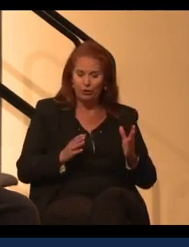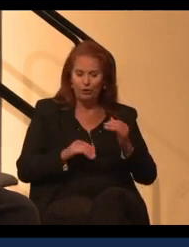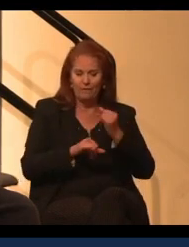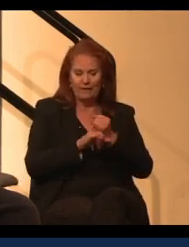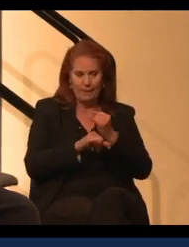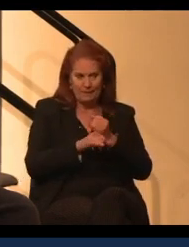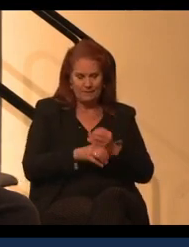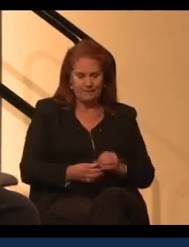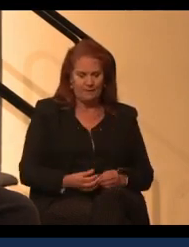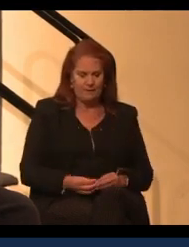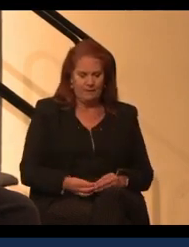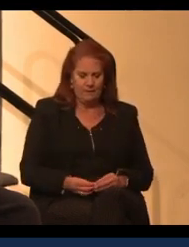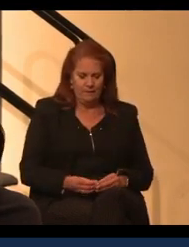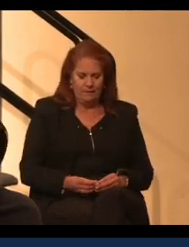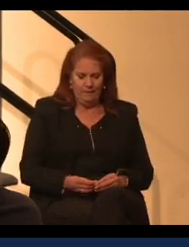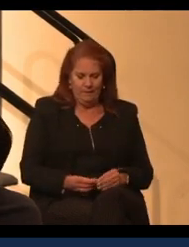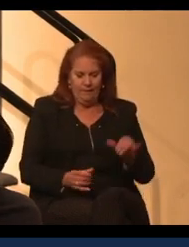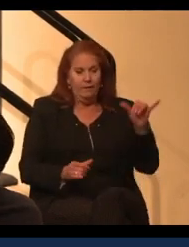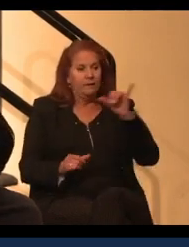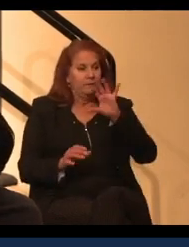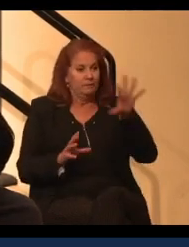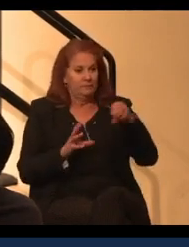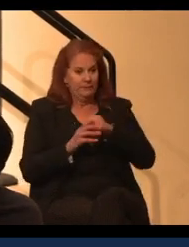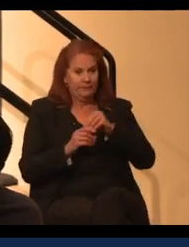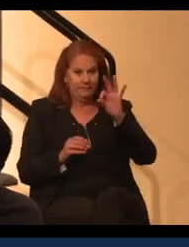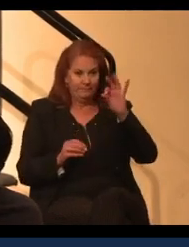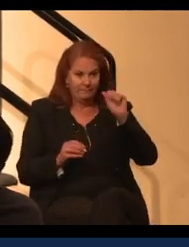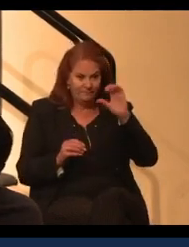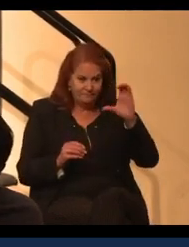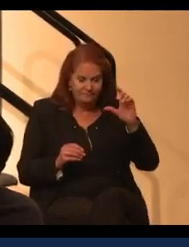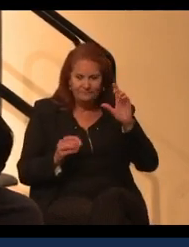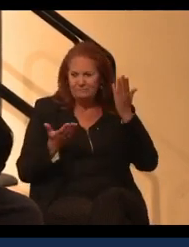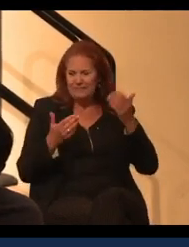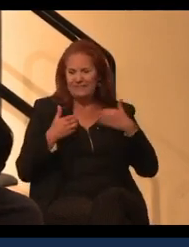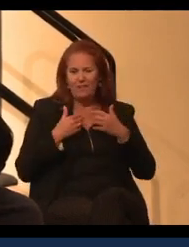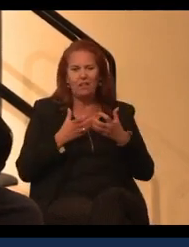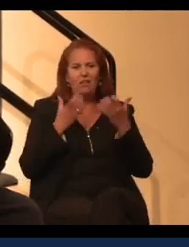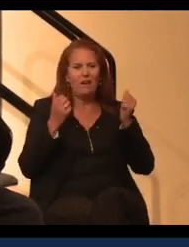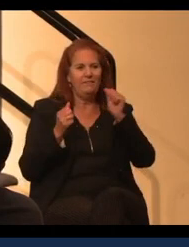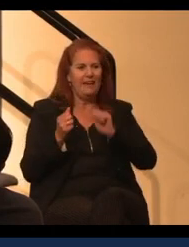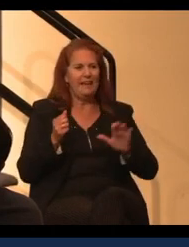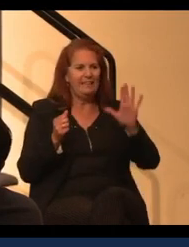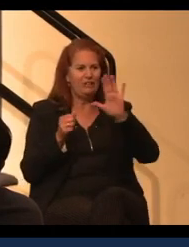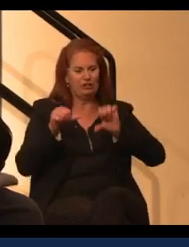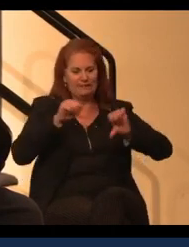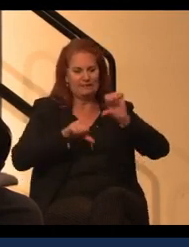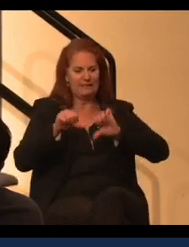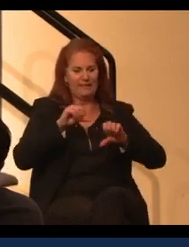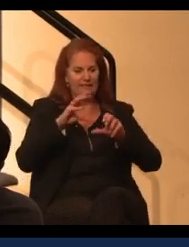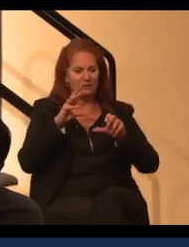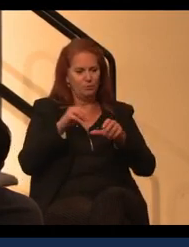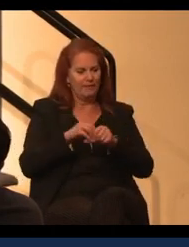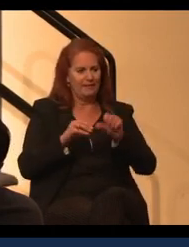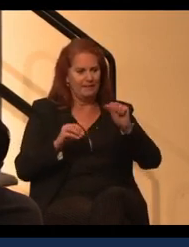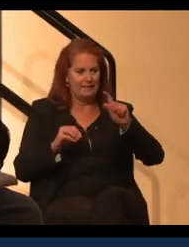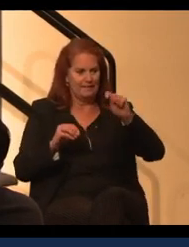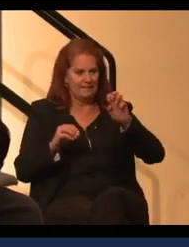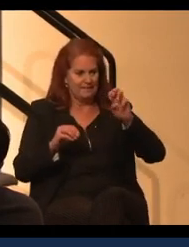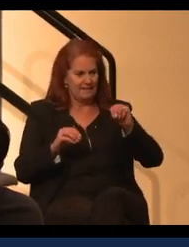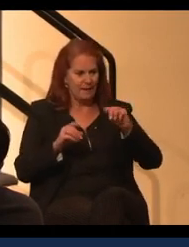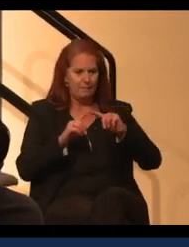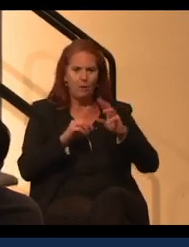campus? And also within faculty, we may have a lot of Asian sciences within STEM fields, but